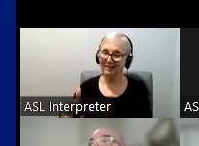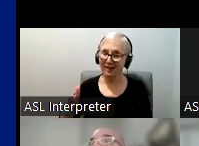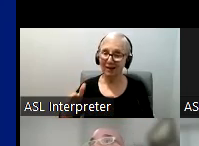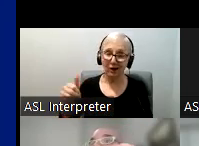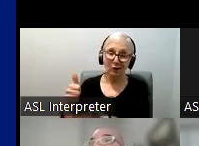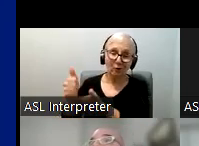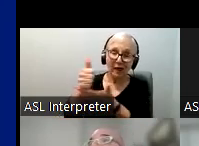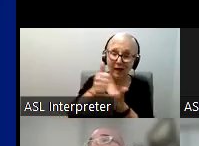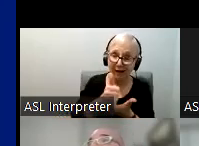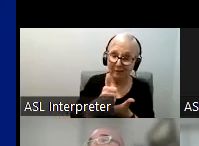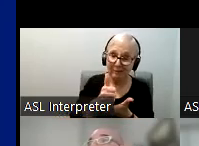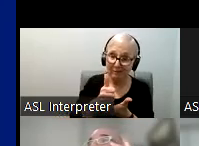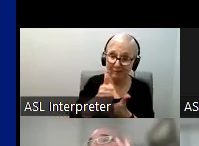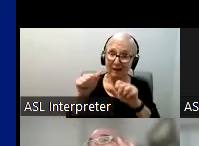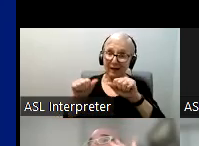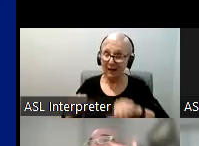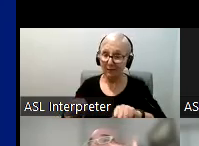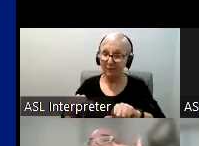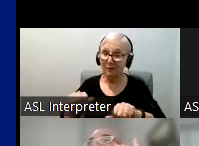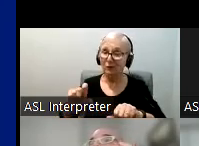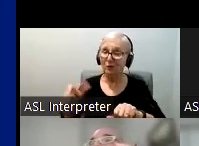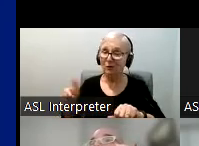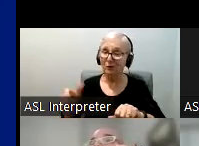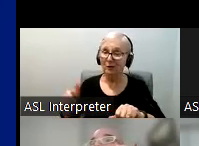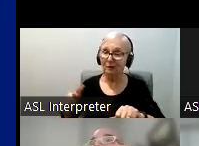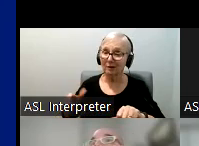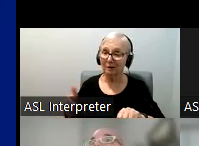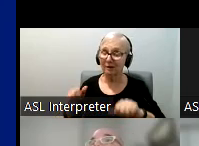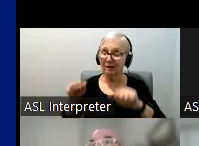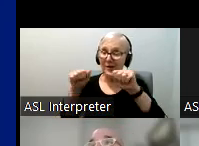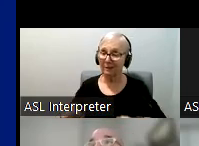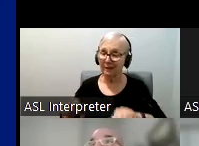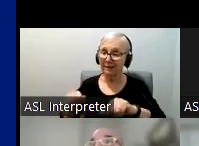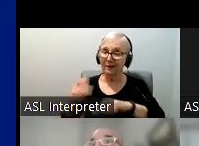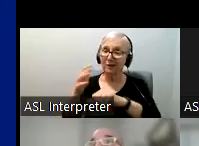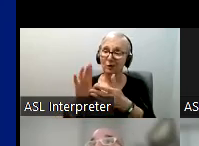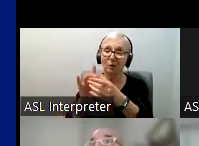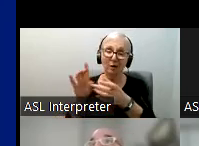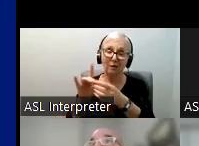able to turn on everyone's ability to comment, please?